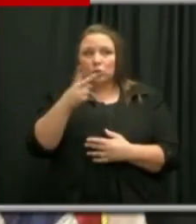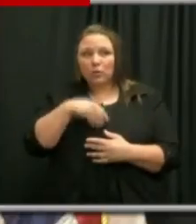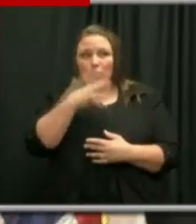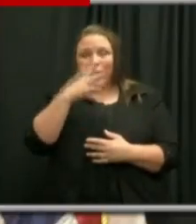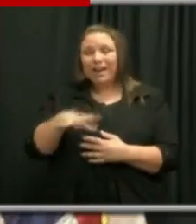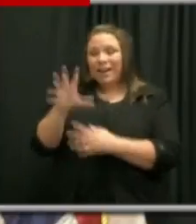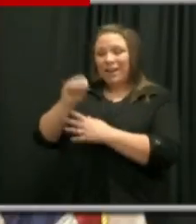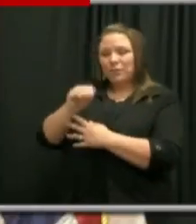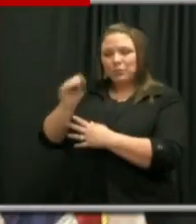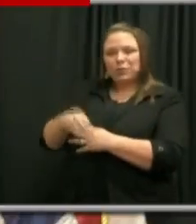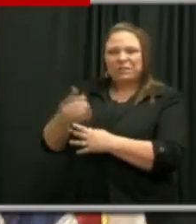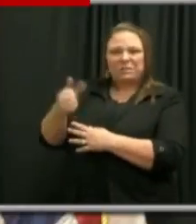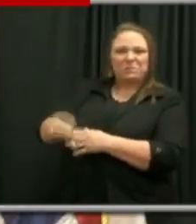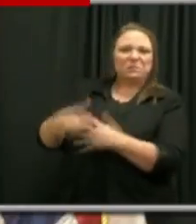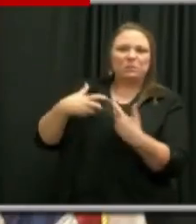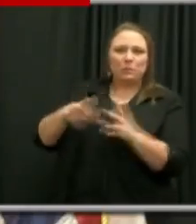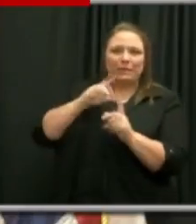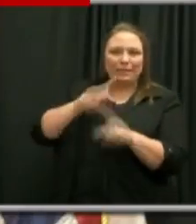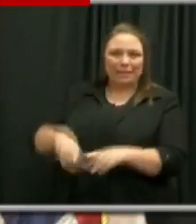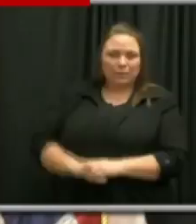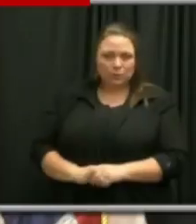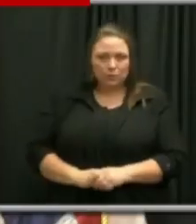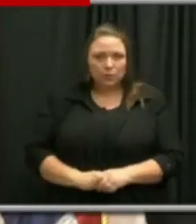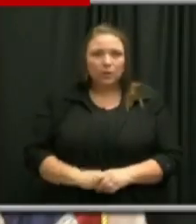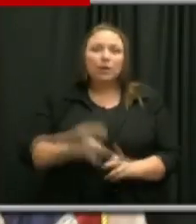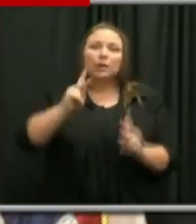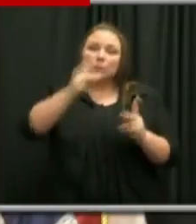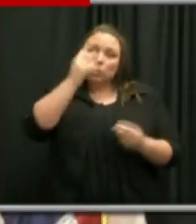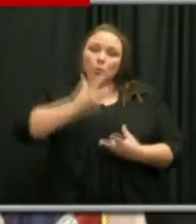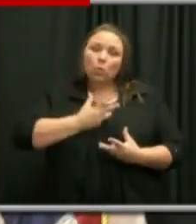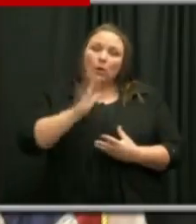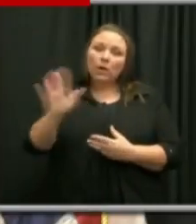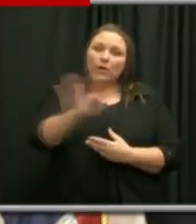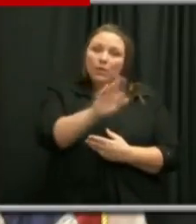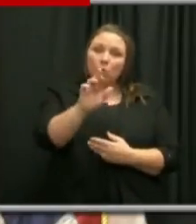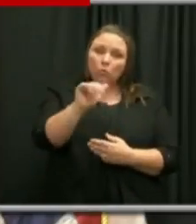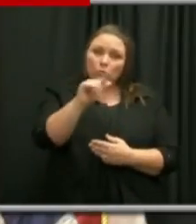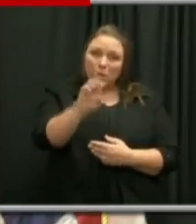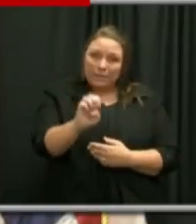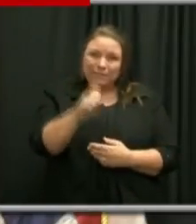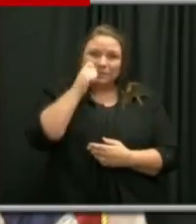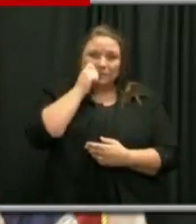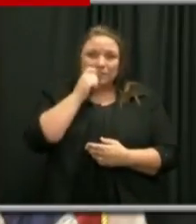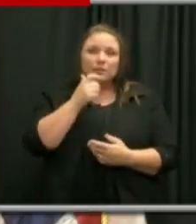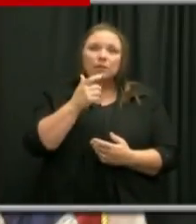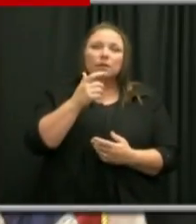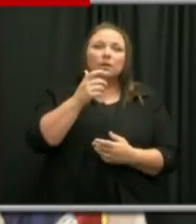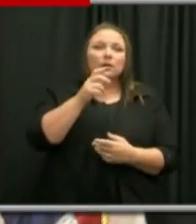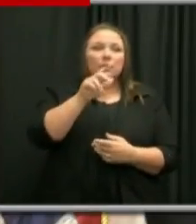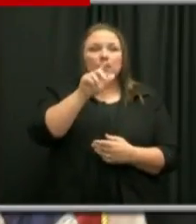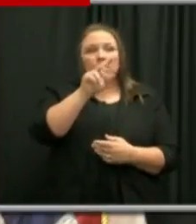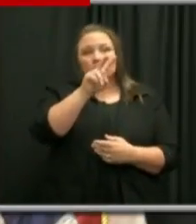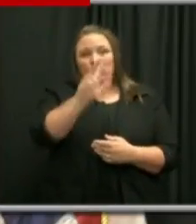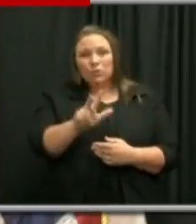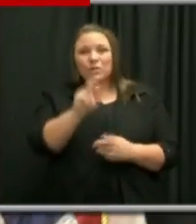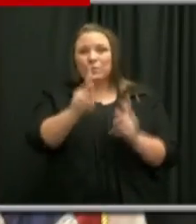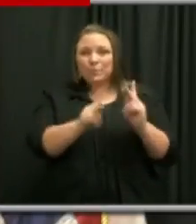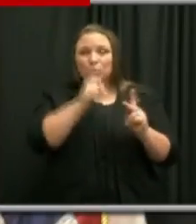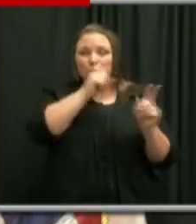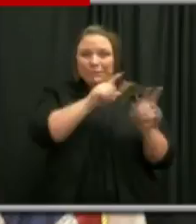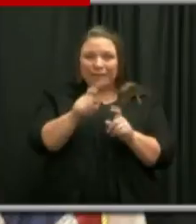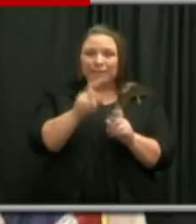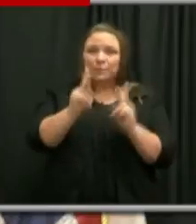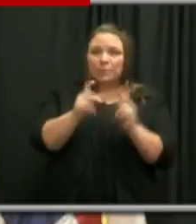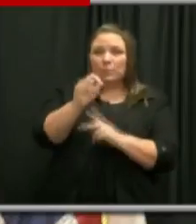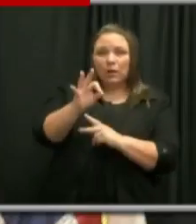to answer the question. Of those who did disclose their race, 2/3 of those individuals tested were people of color. Now, from